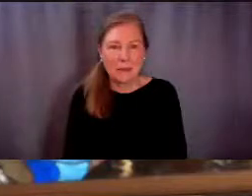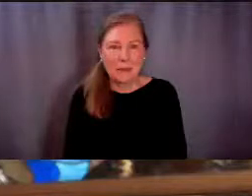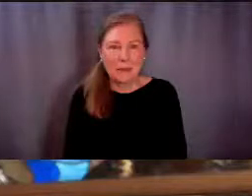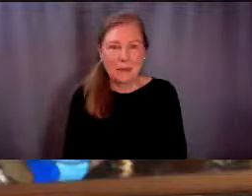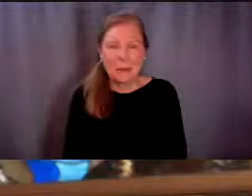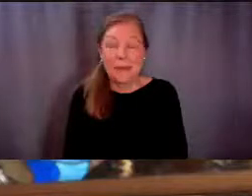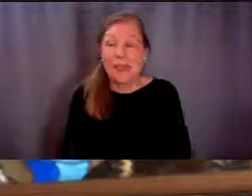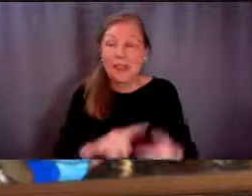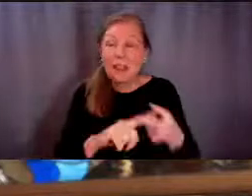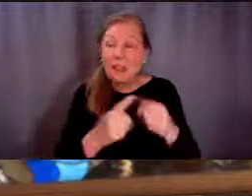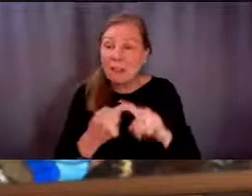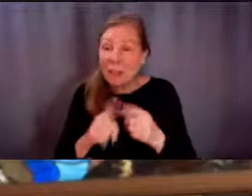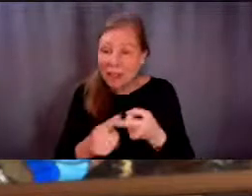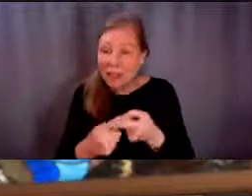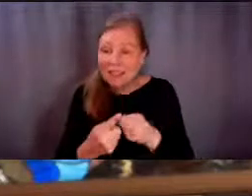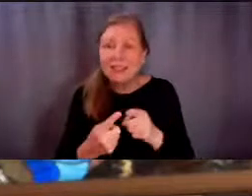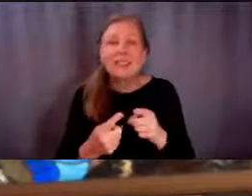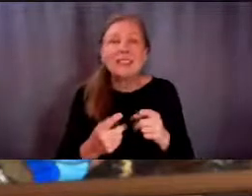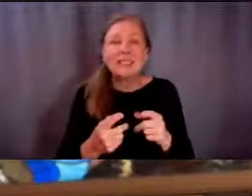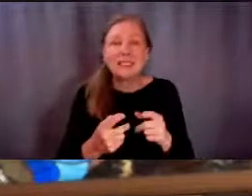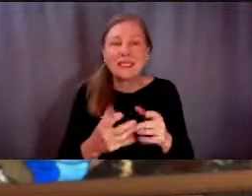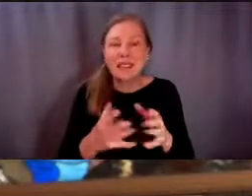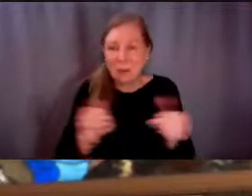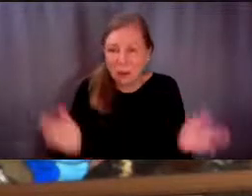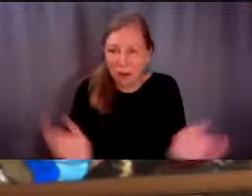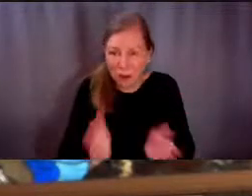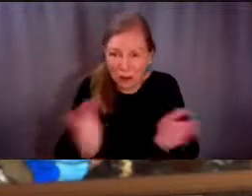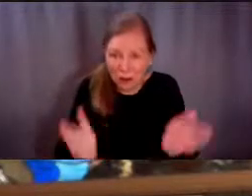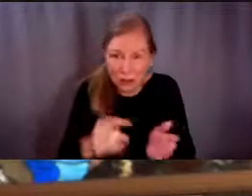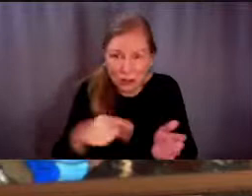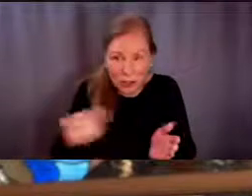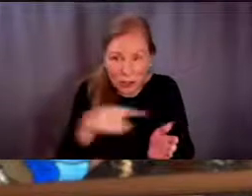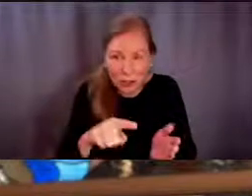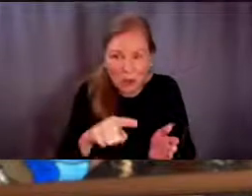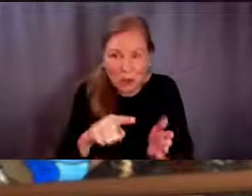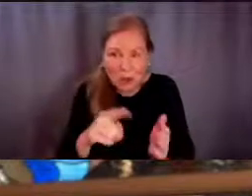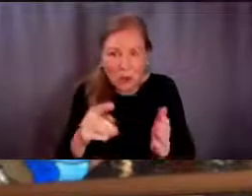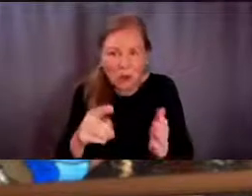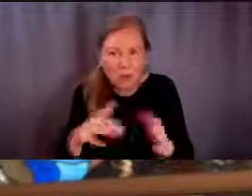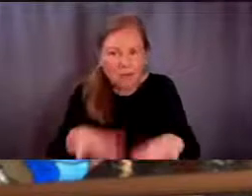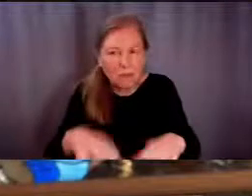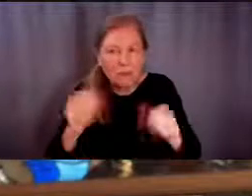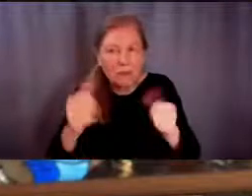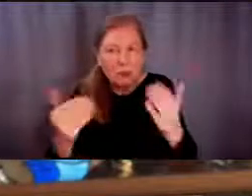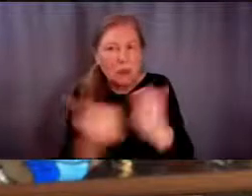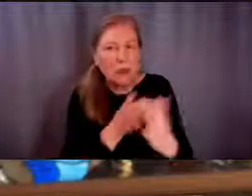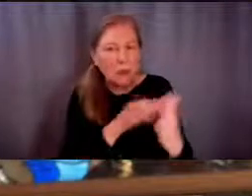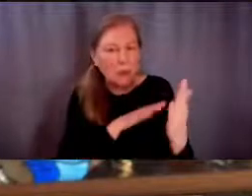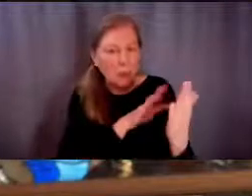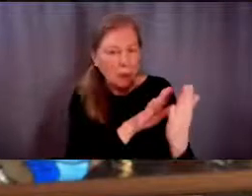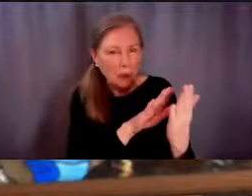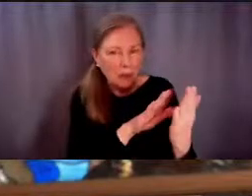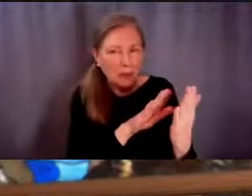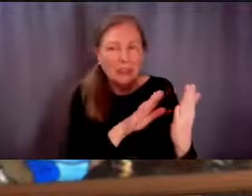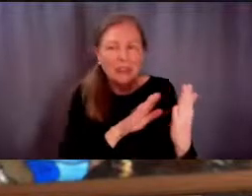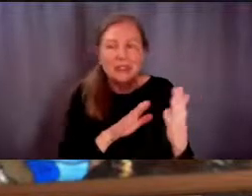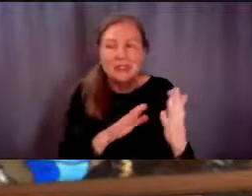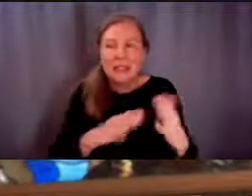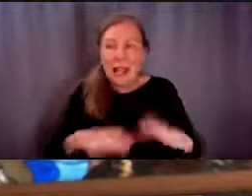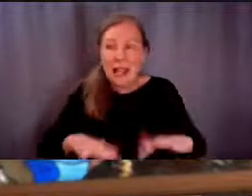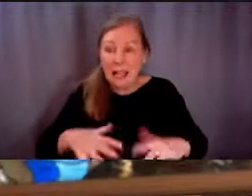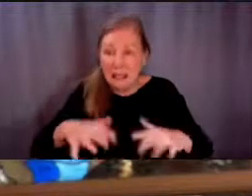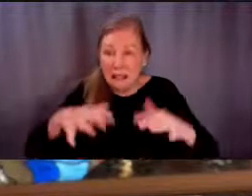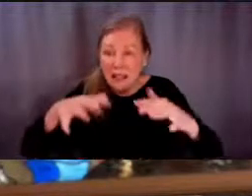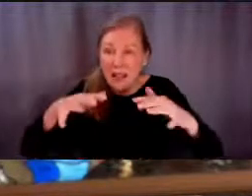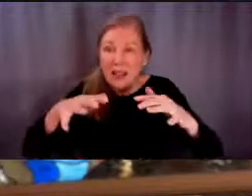Friends, I want to encourage you to try a different approach to facing the anxiety and worry you may be